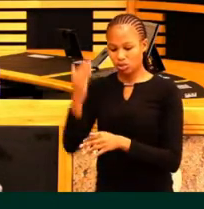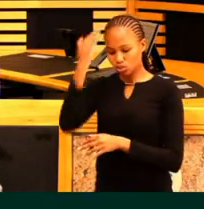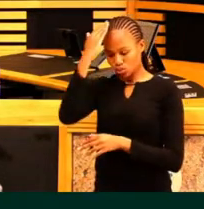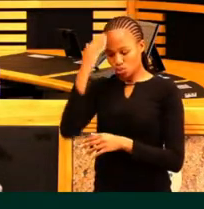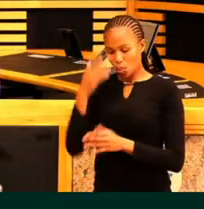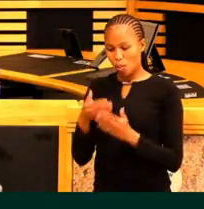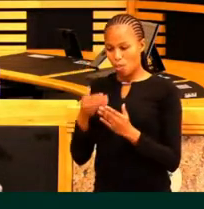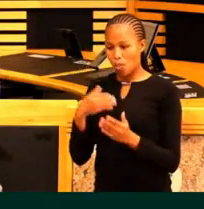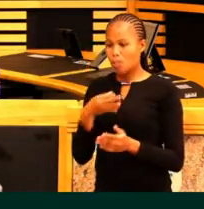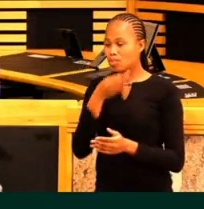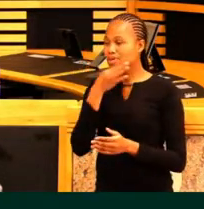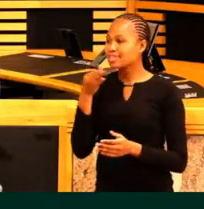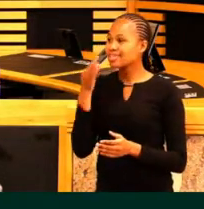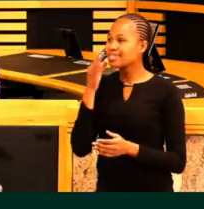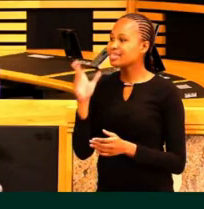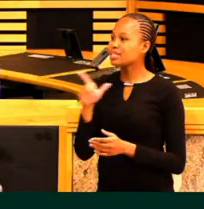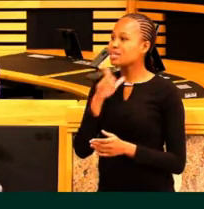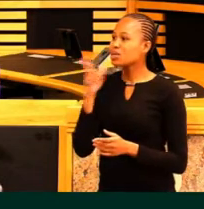foreign